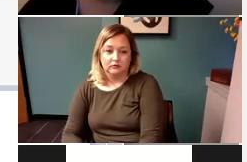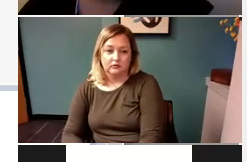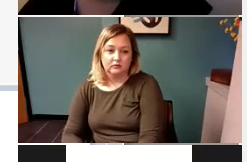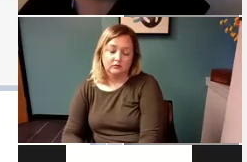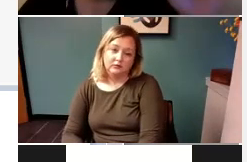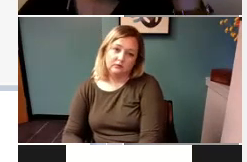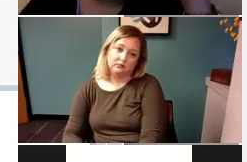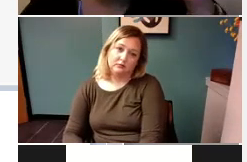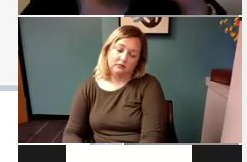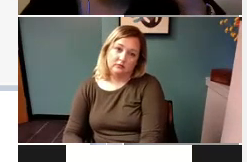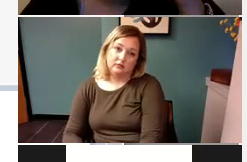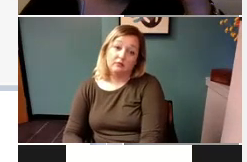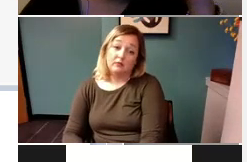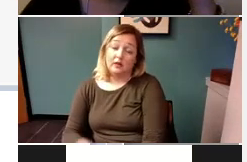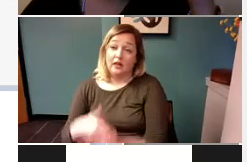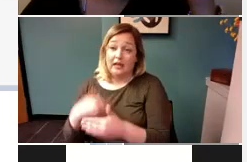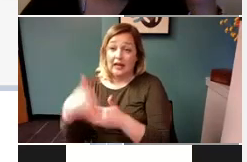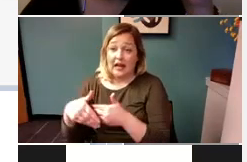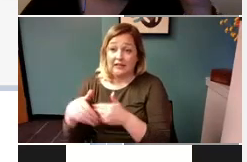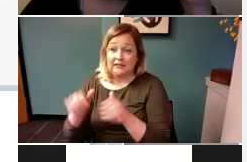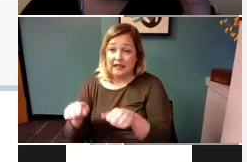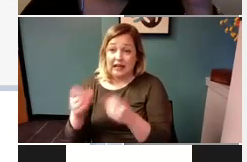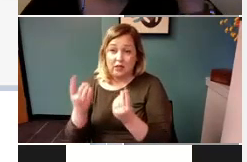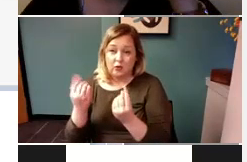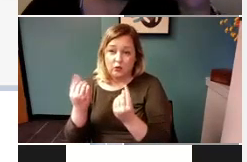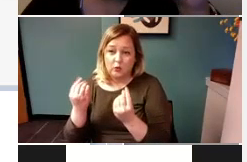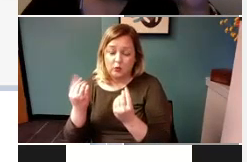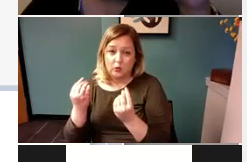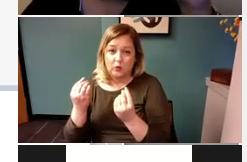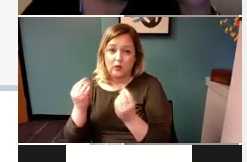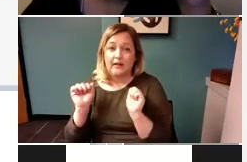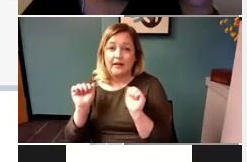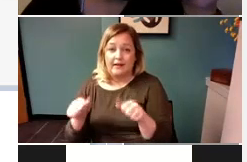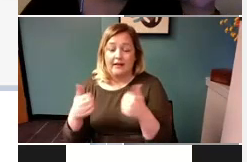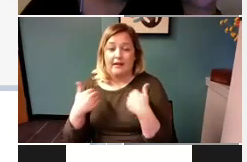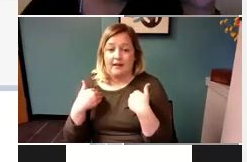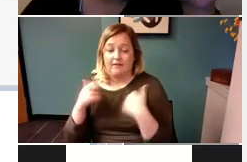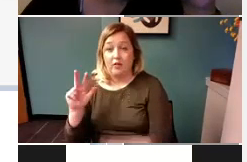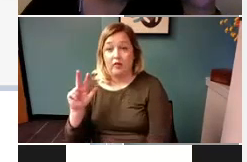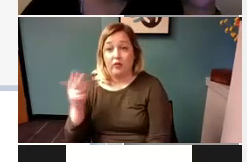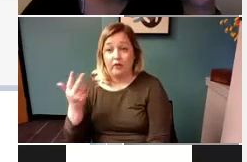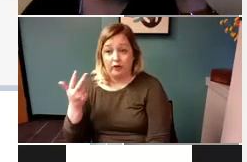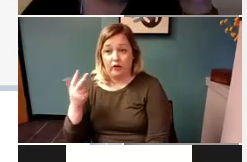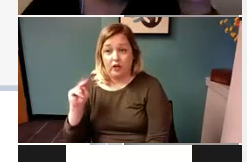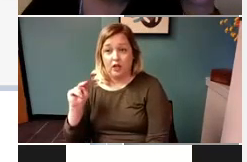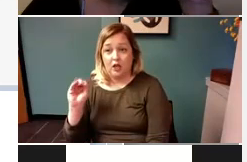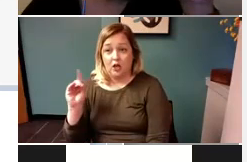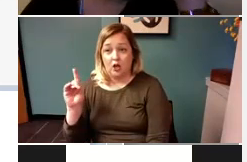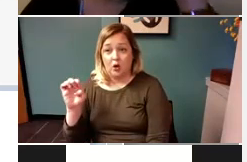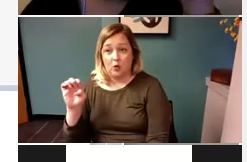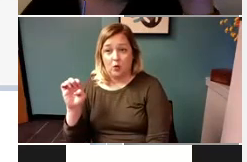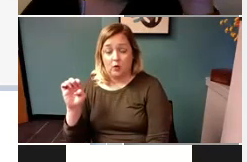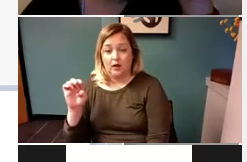the next thing that we can do is we can have a third node. And before I add a third